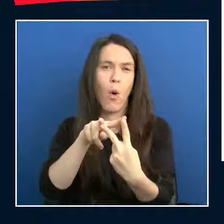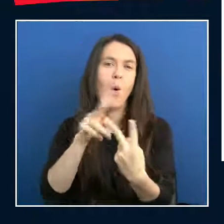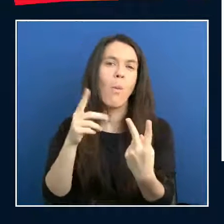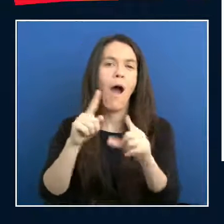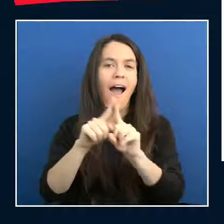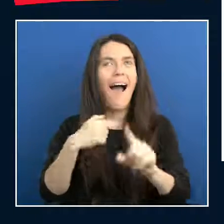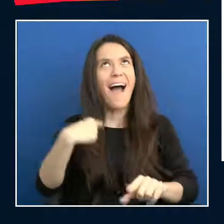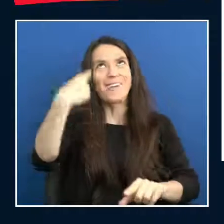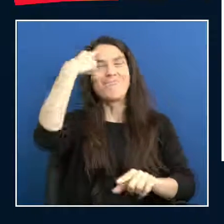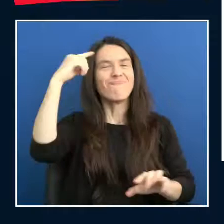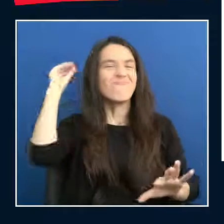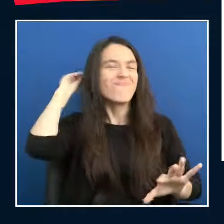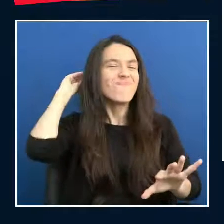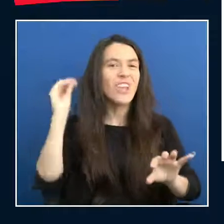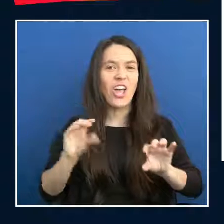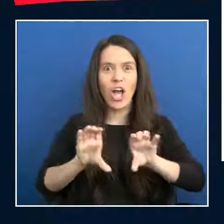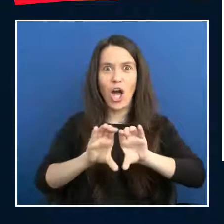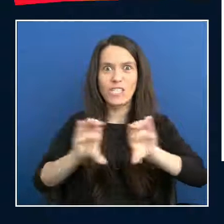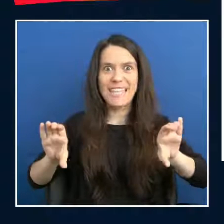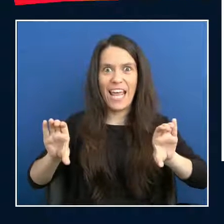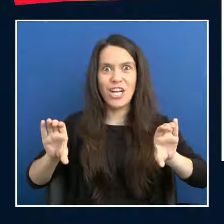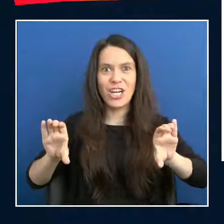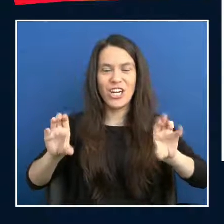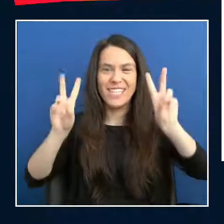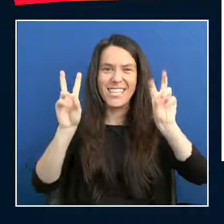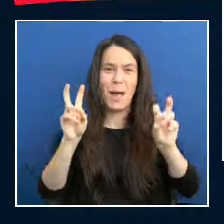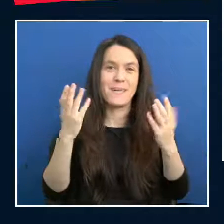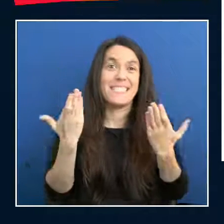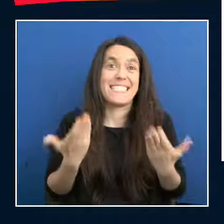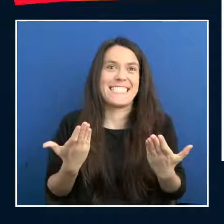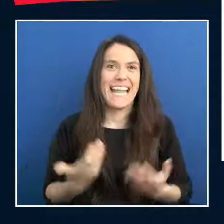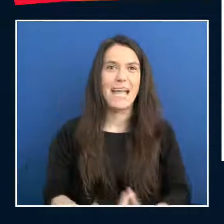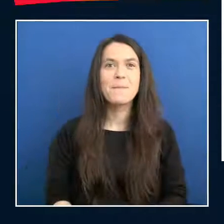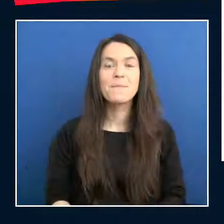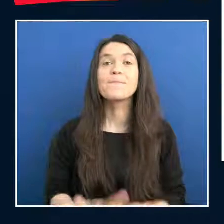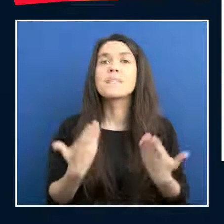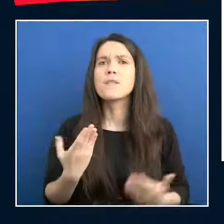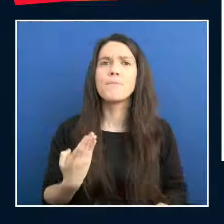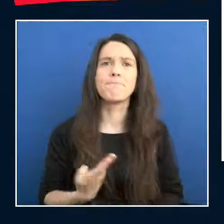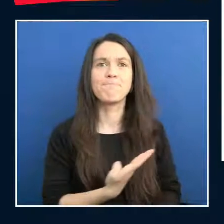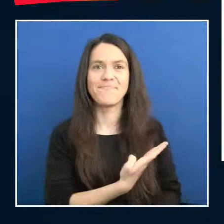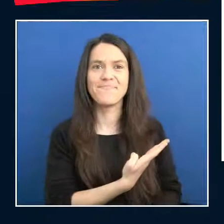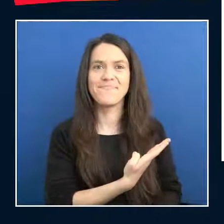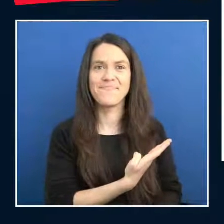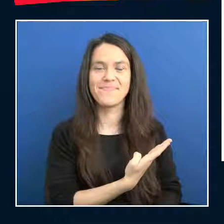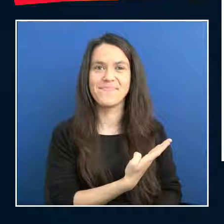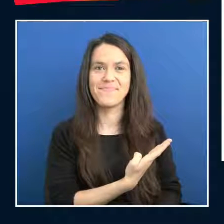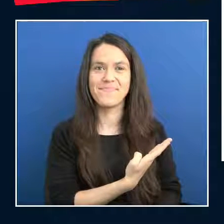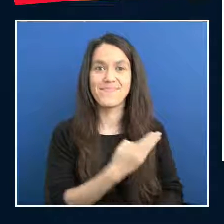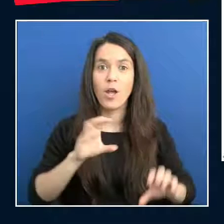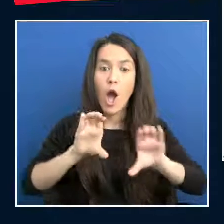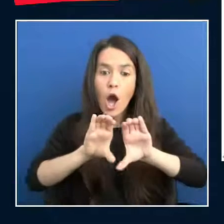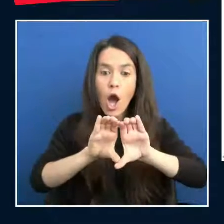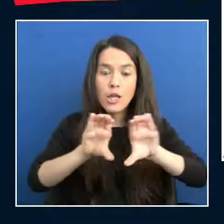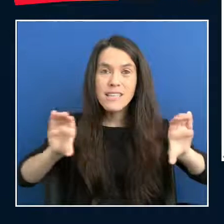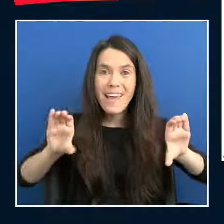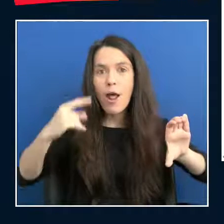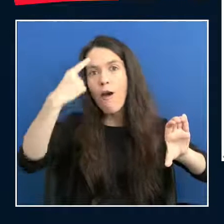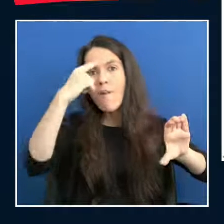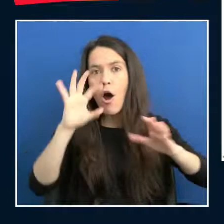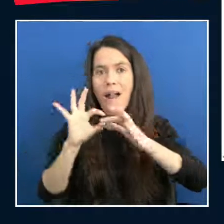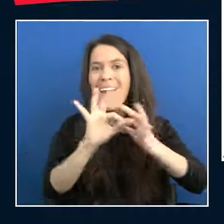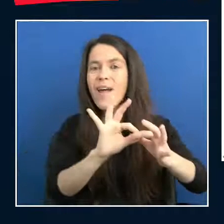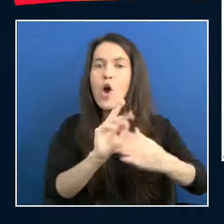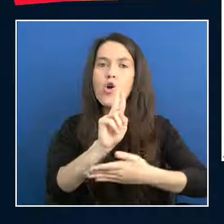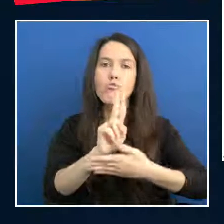I'm very happy to be here. So today we're going to talk about containers for the Umbraco applications. For this, I will start